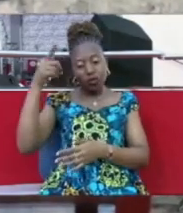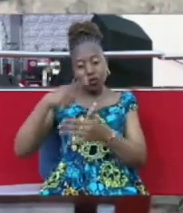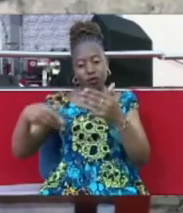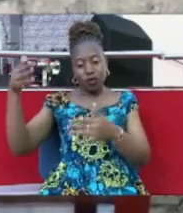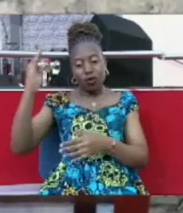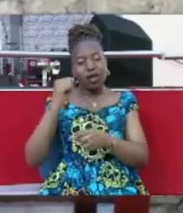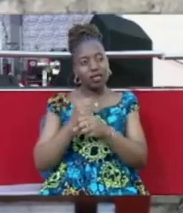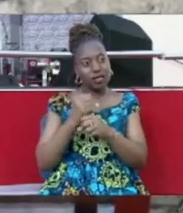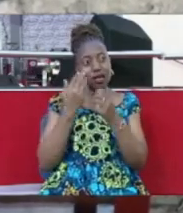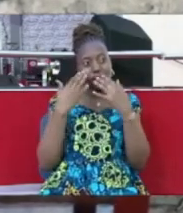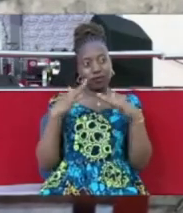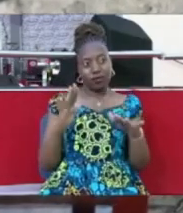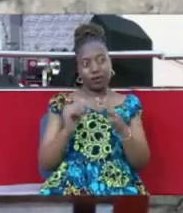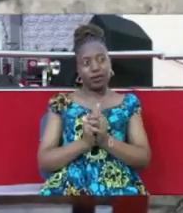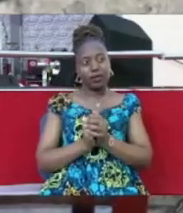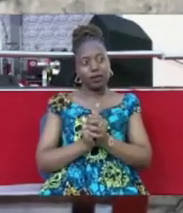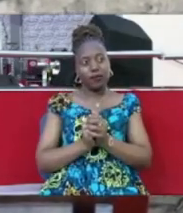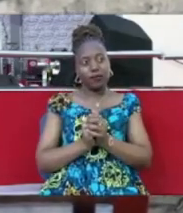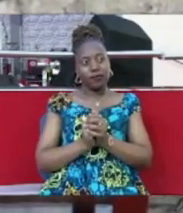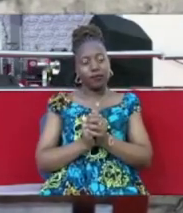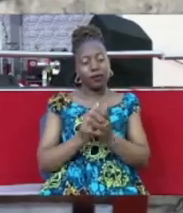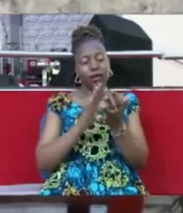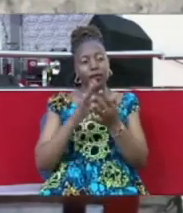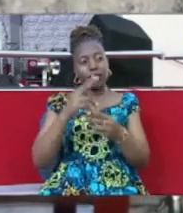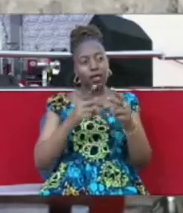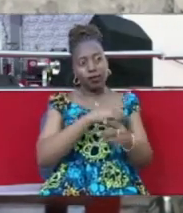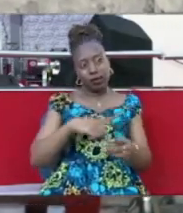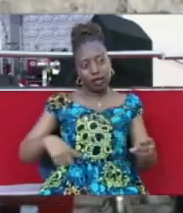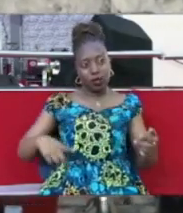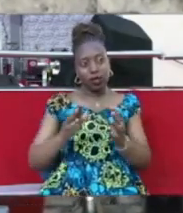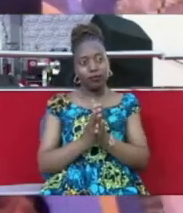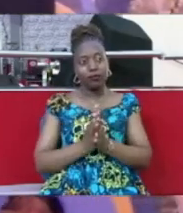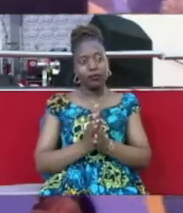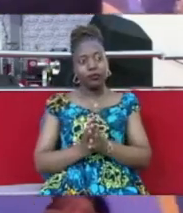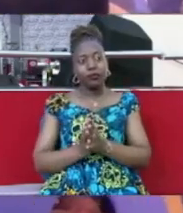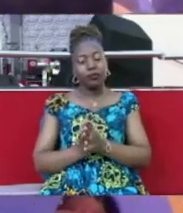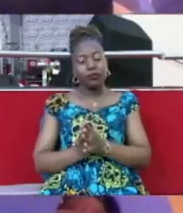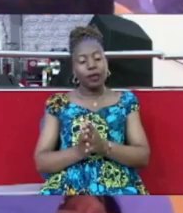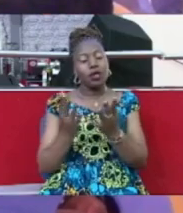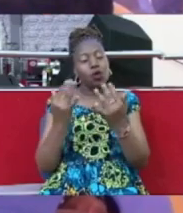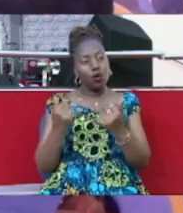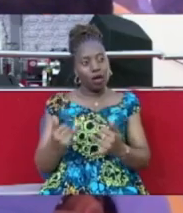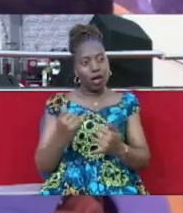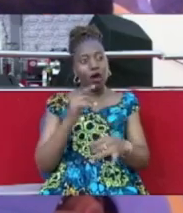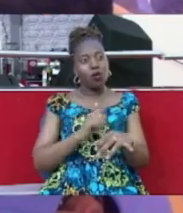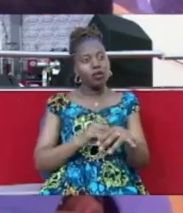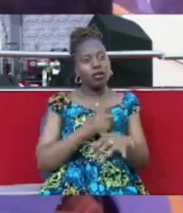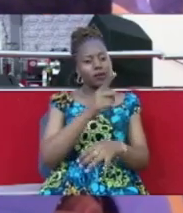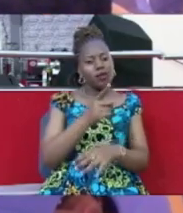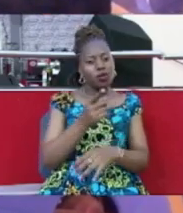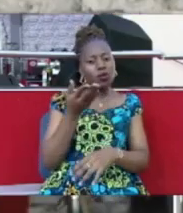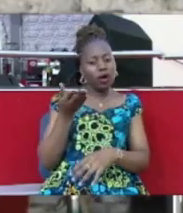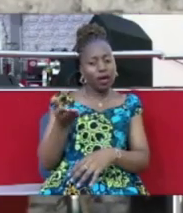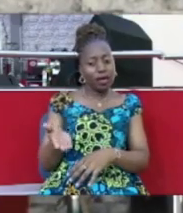the name of the Lord. Amen. Now, when you are in this place, a space